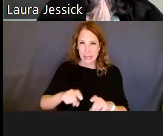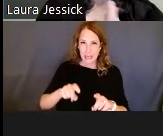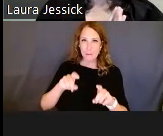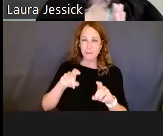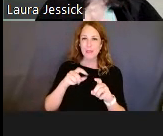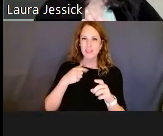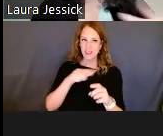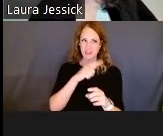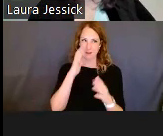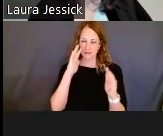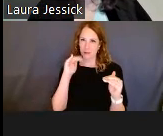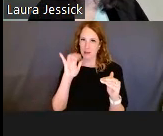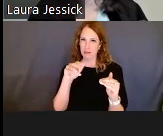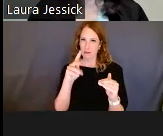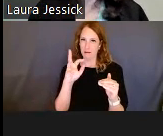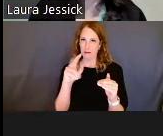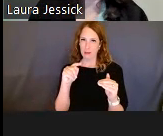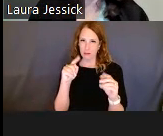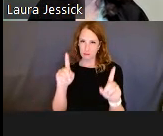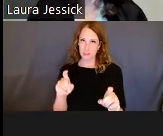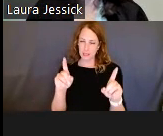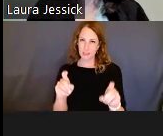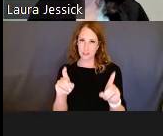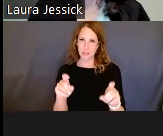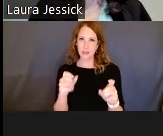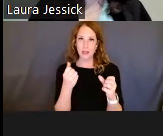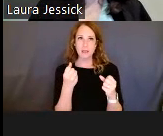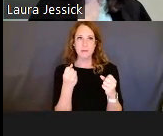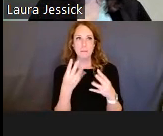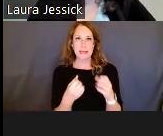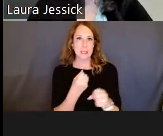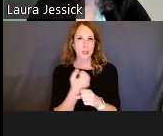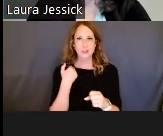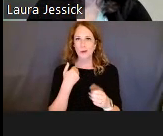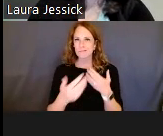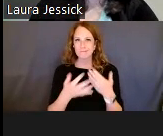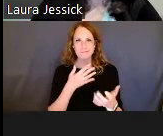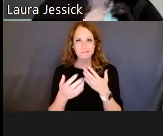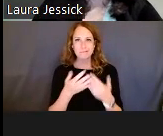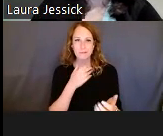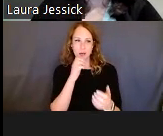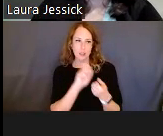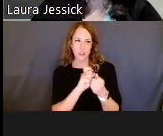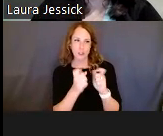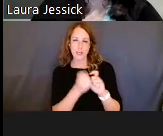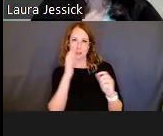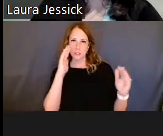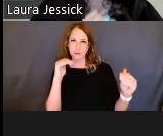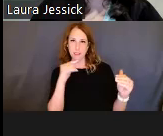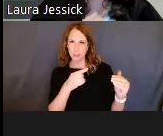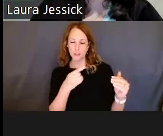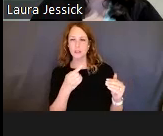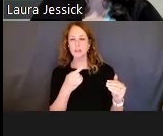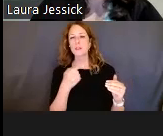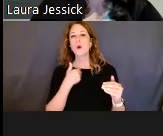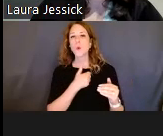tested. Just because years have passed doesn't change that expectation for them. So we do a notify